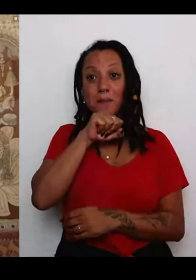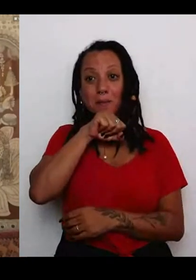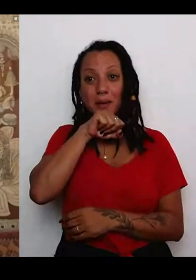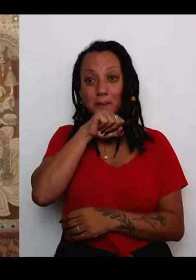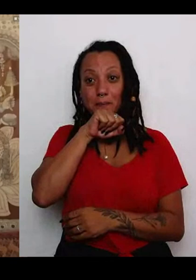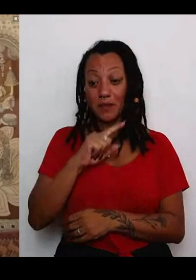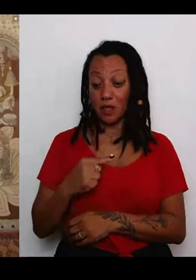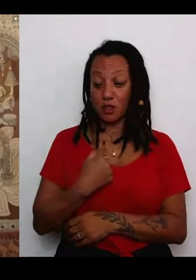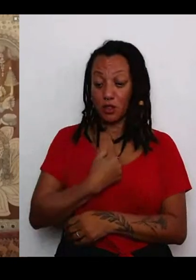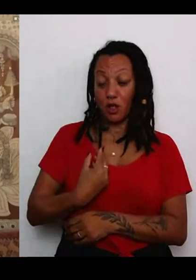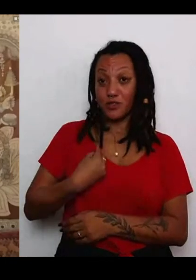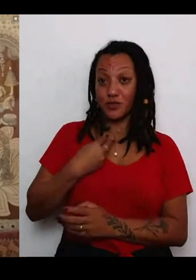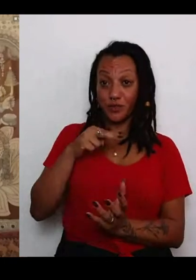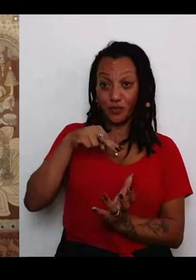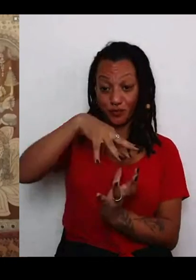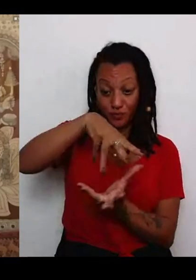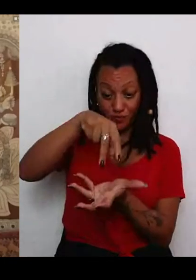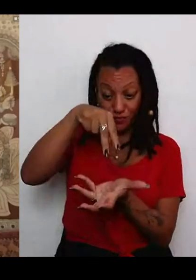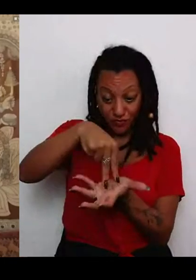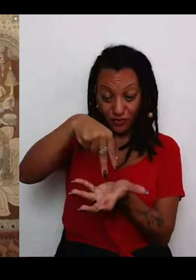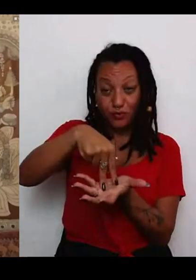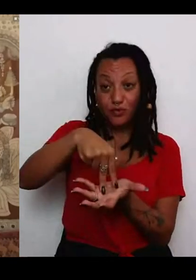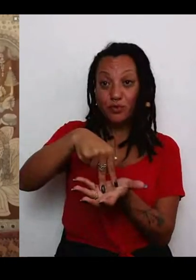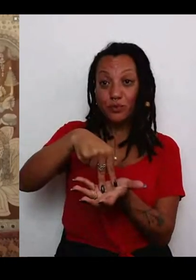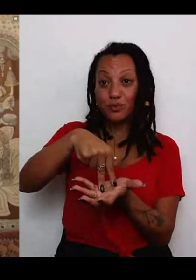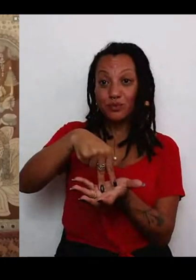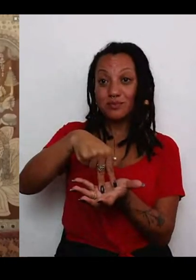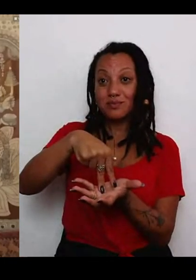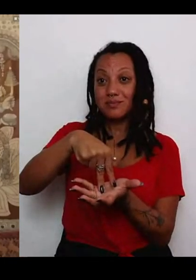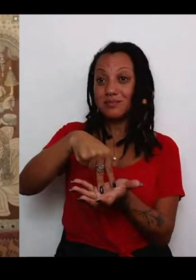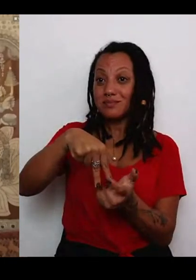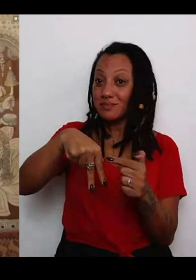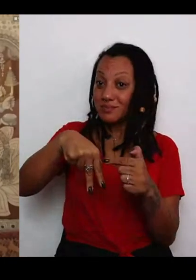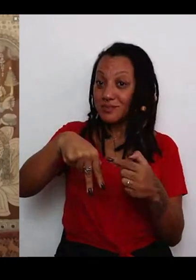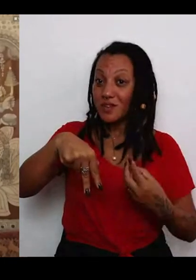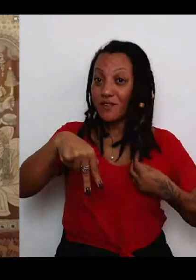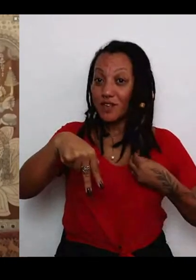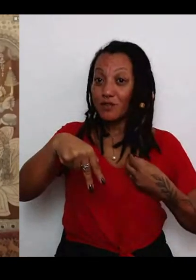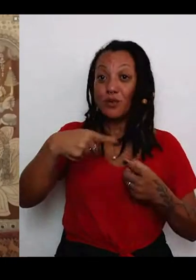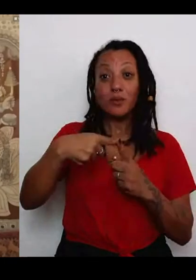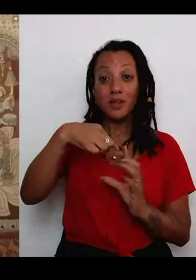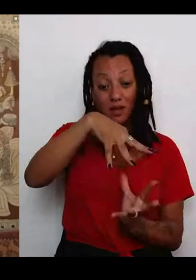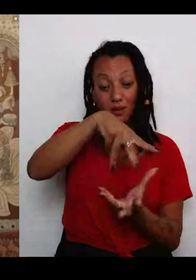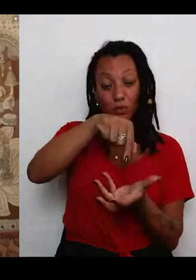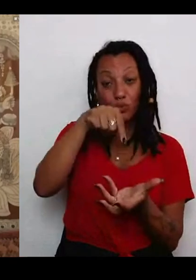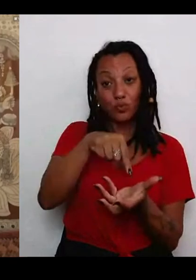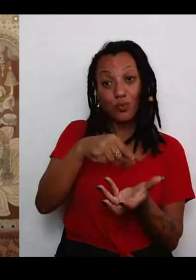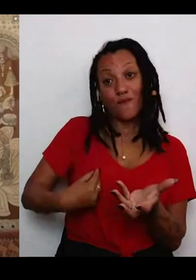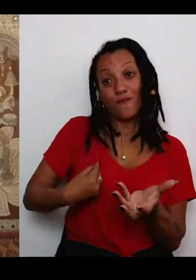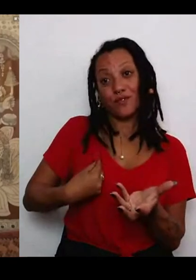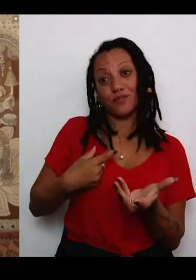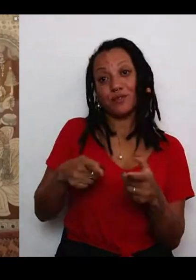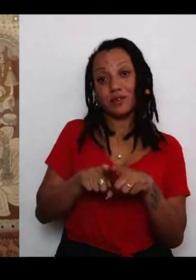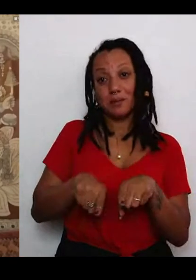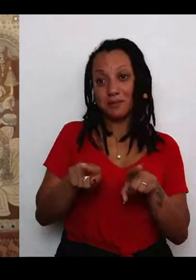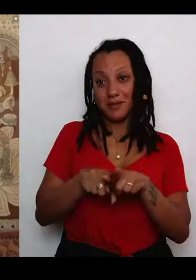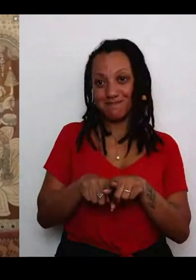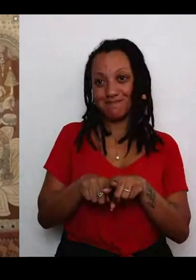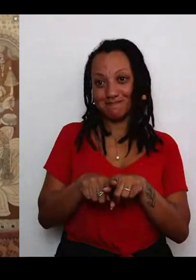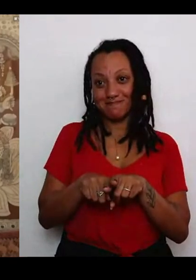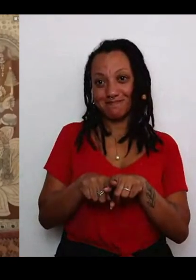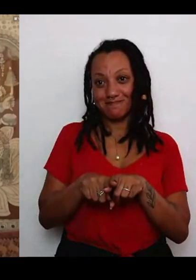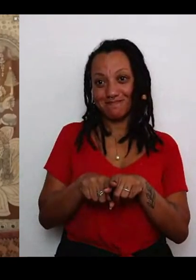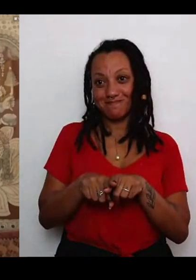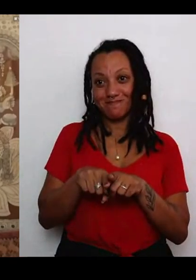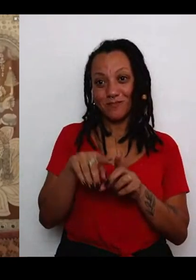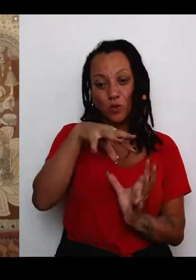alive the Earth gives us life and makes it possible for all life to thrive on